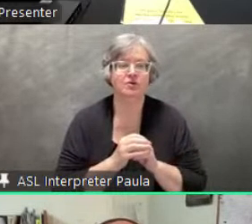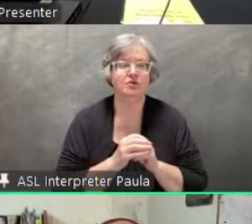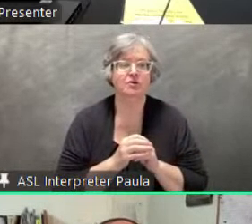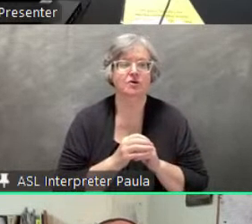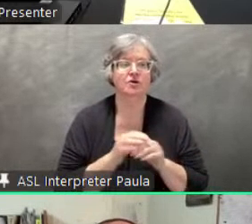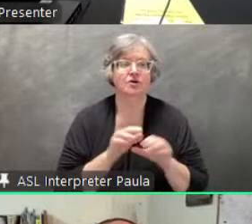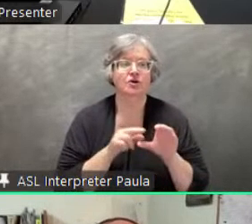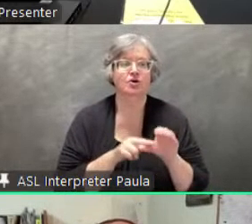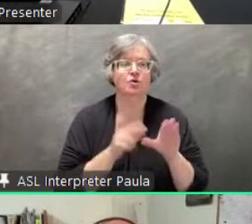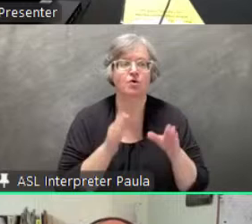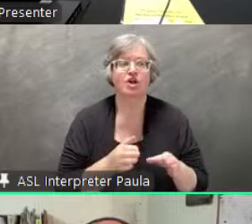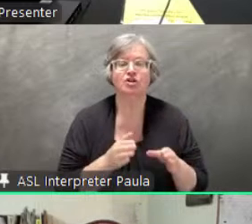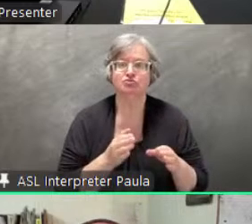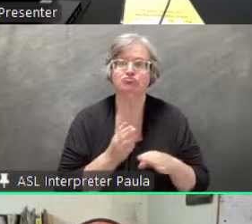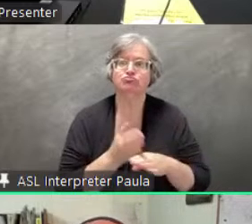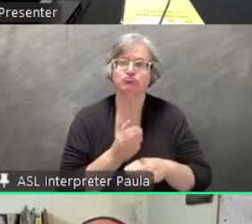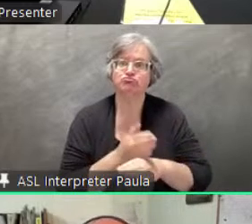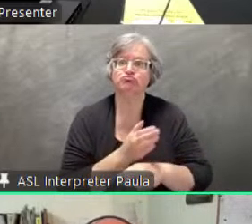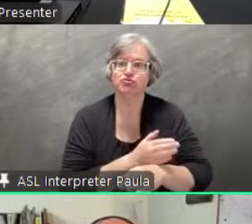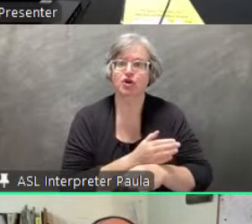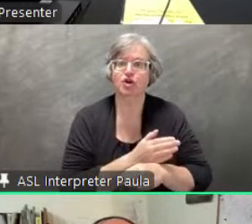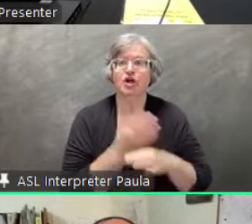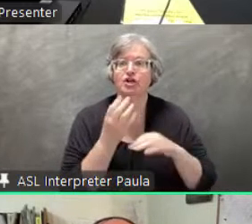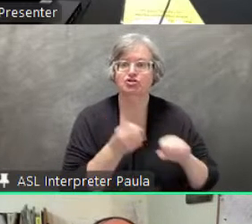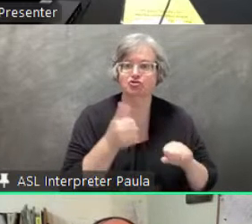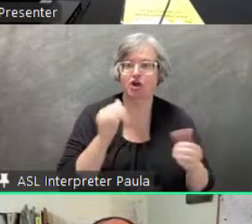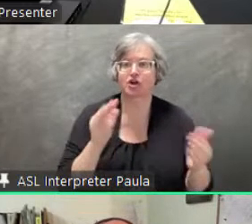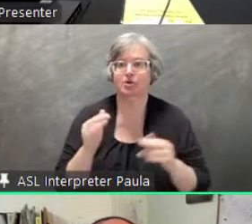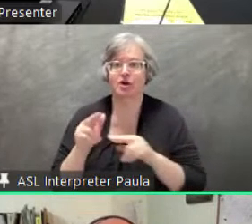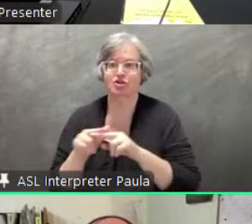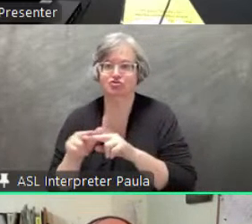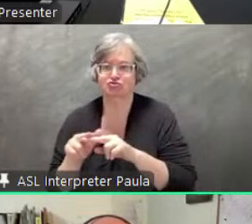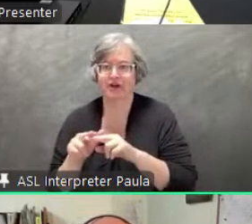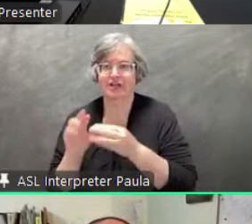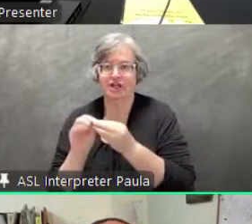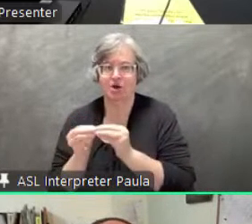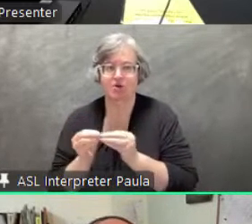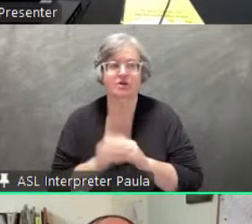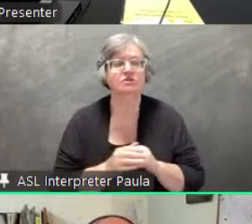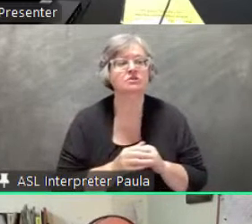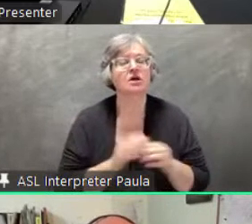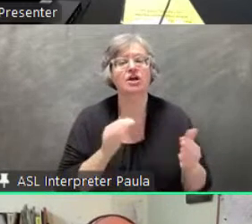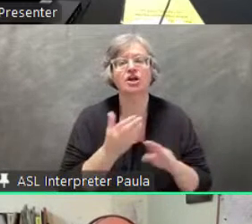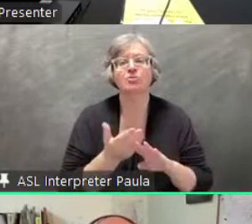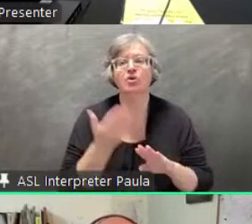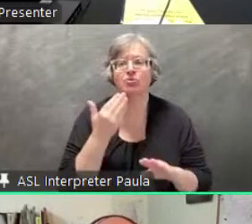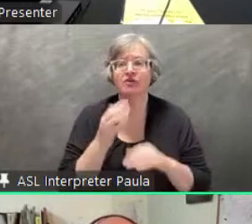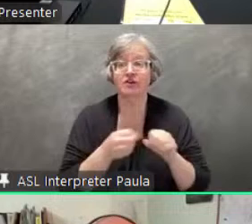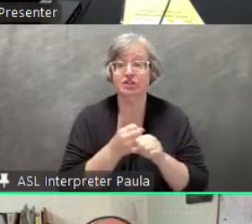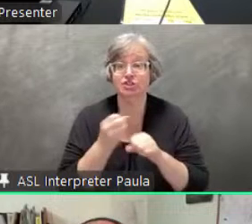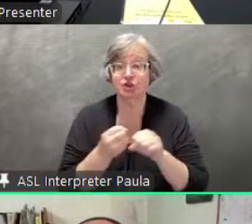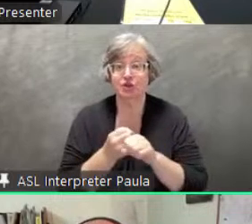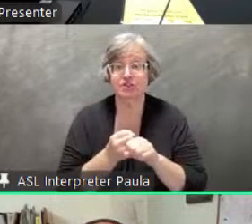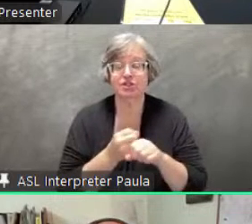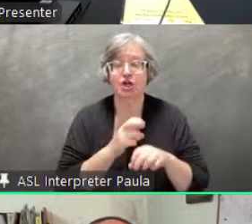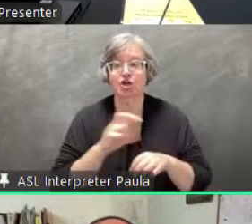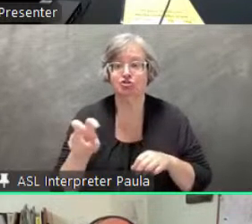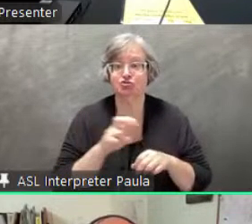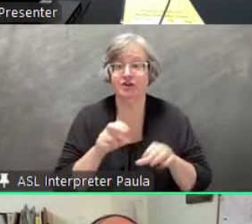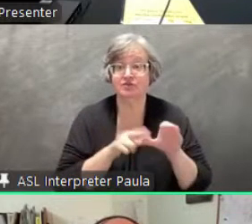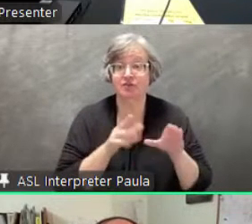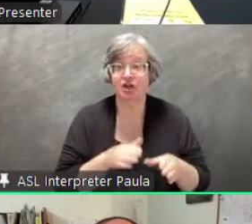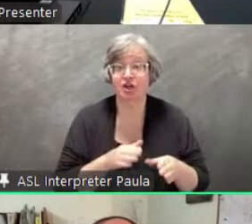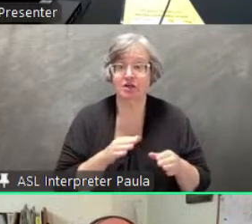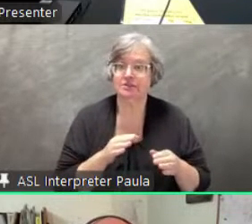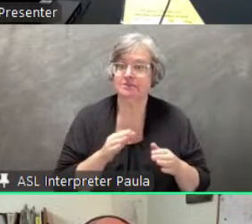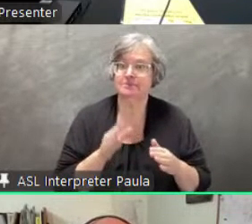ridership recovery that continues to be stronger than rail. Compared to previous years, transit riders at the height of the pandemic were,